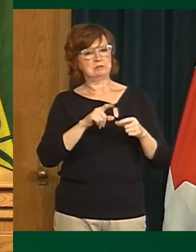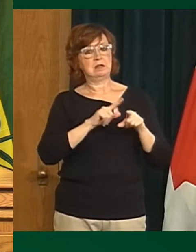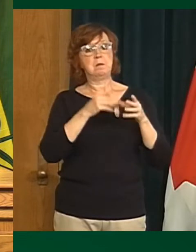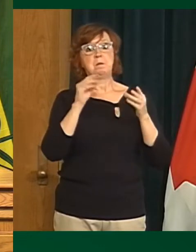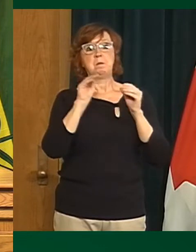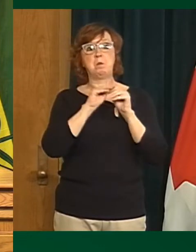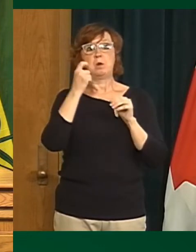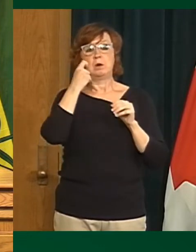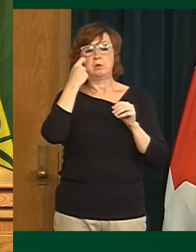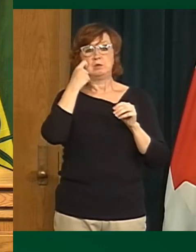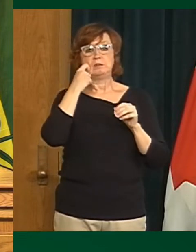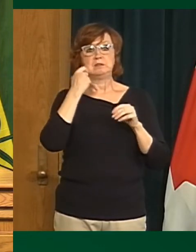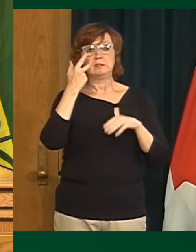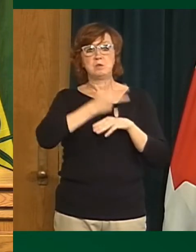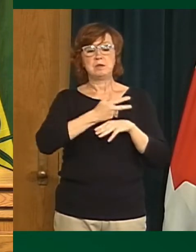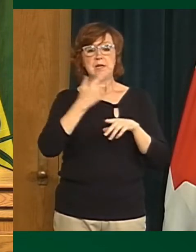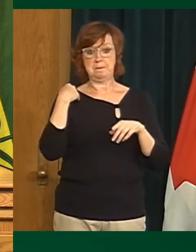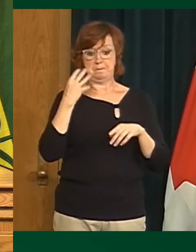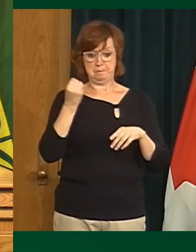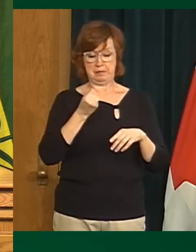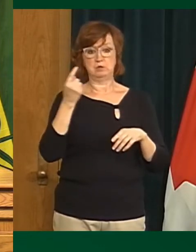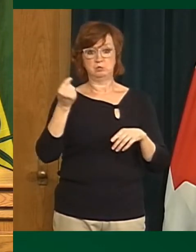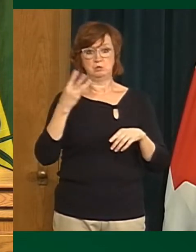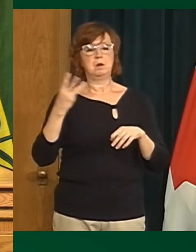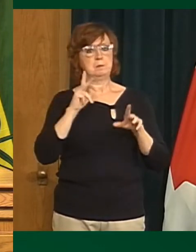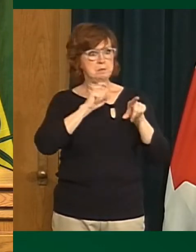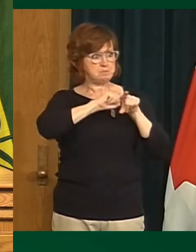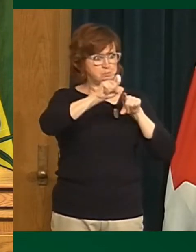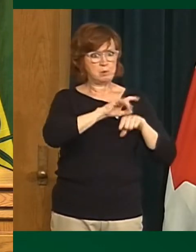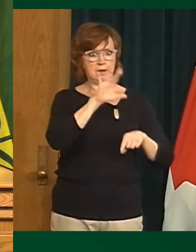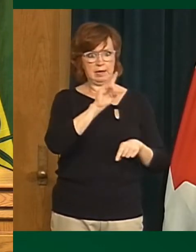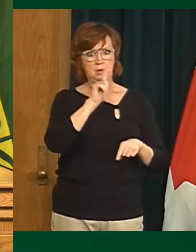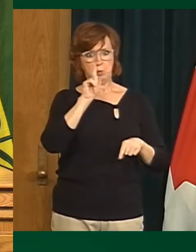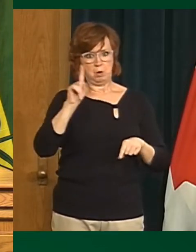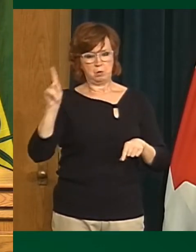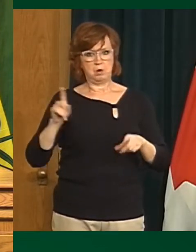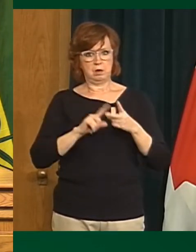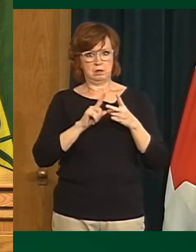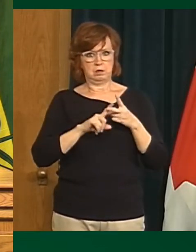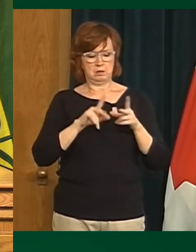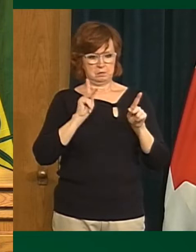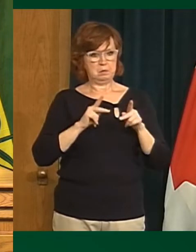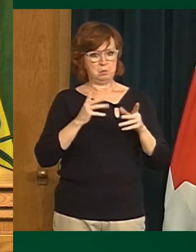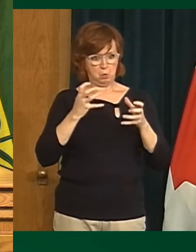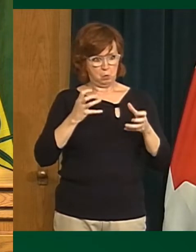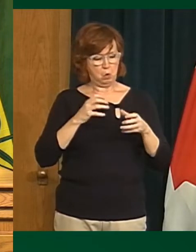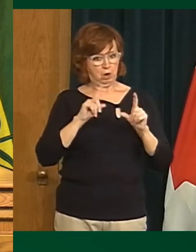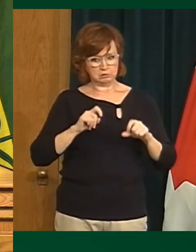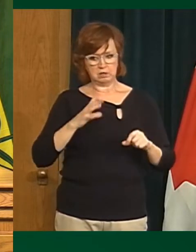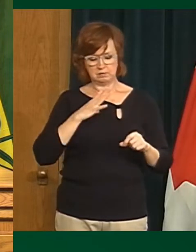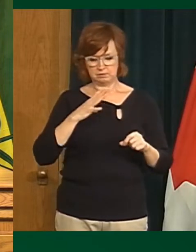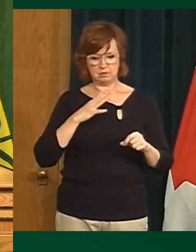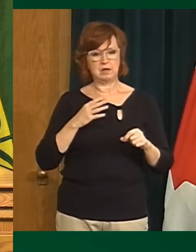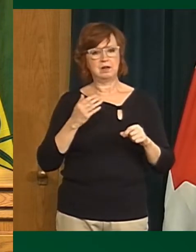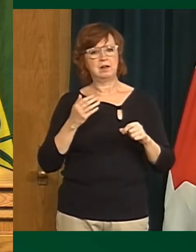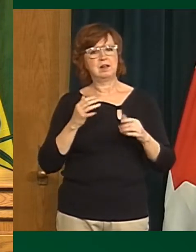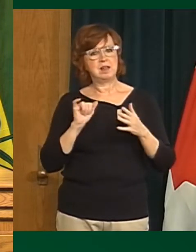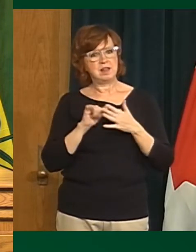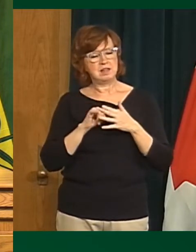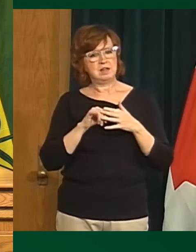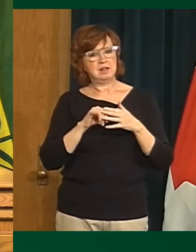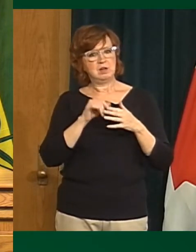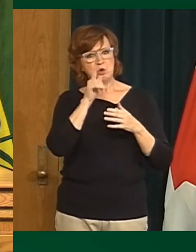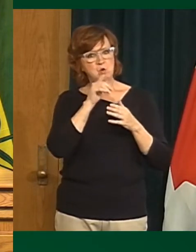811, and we are seeing folks being tested in the new categories of testing. So that includes sort of those people working outside the